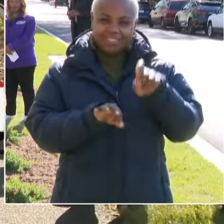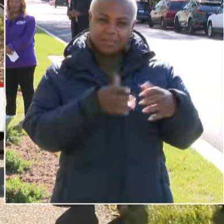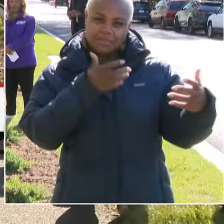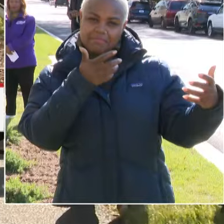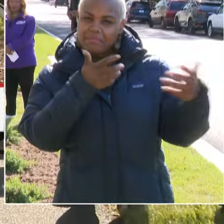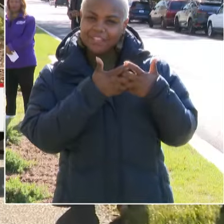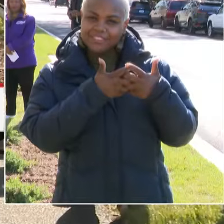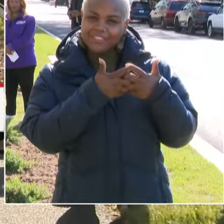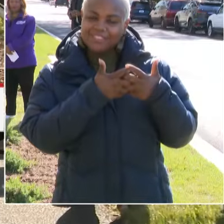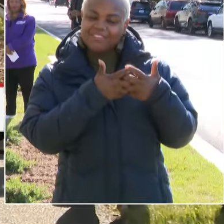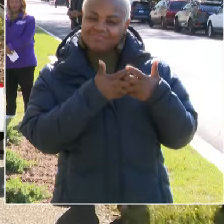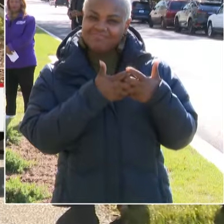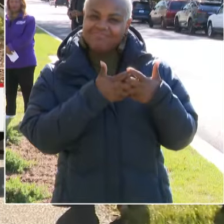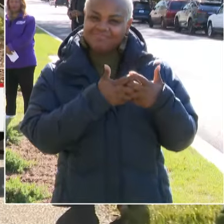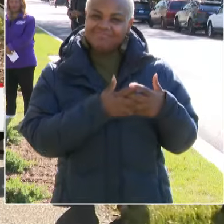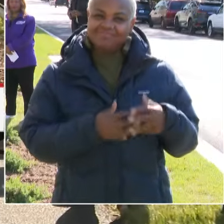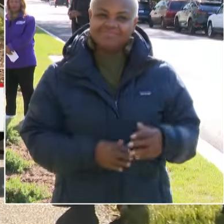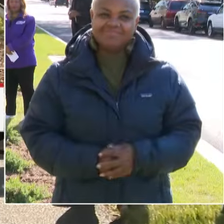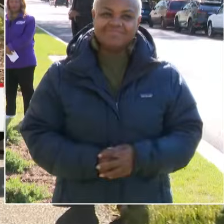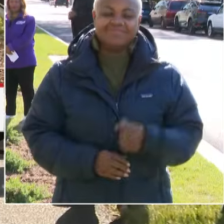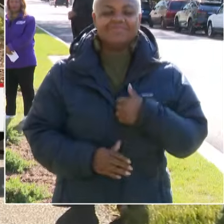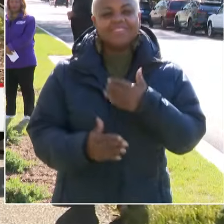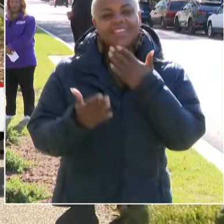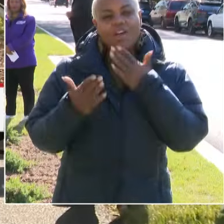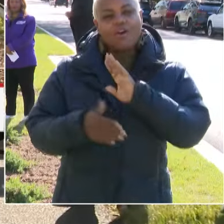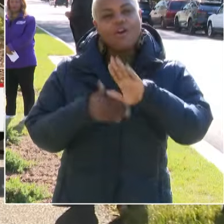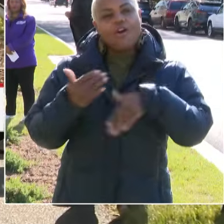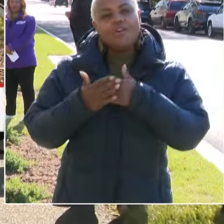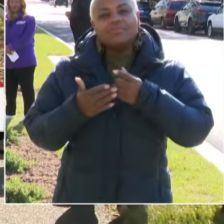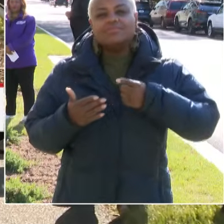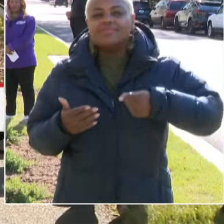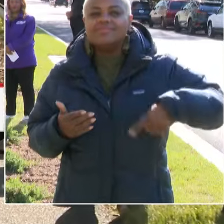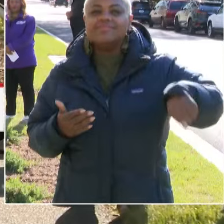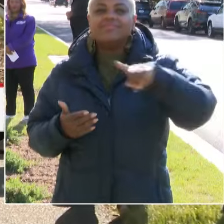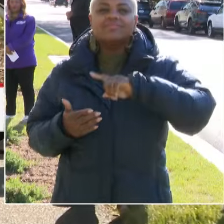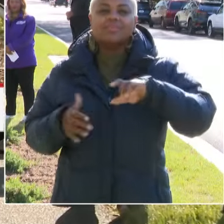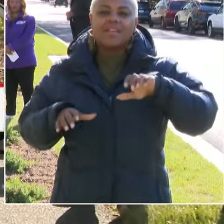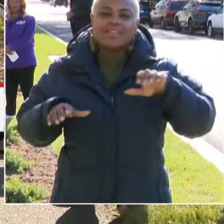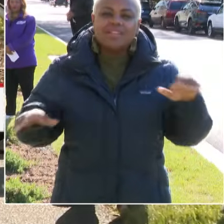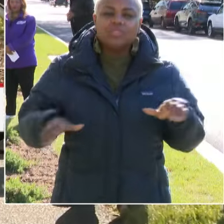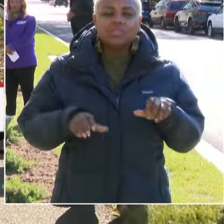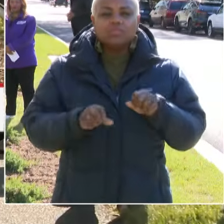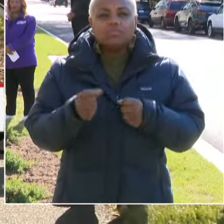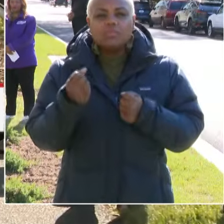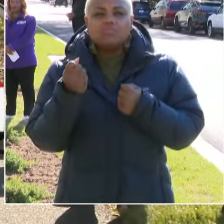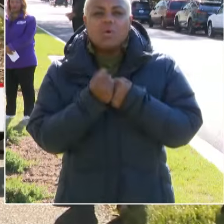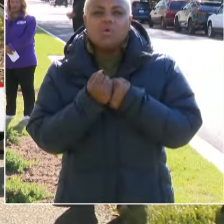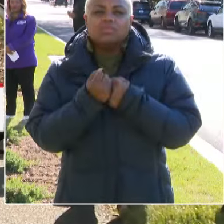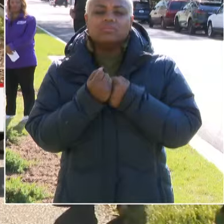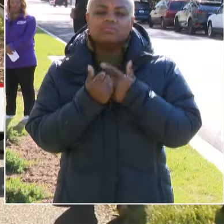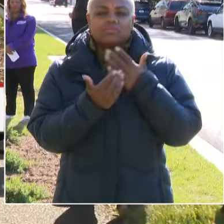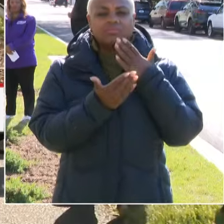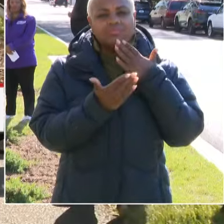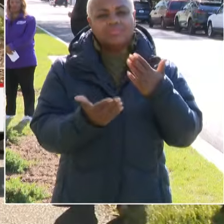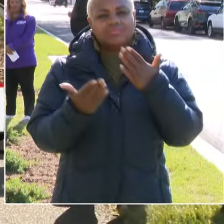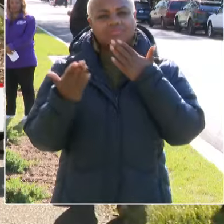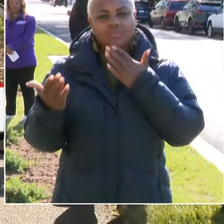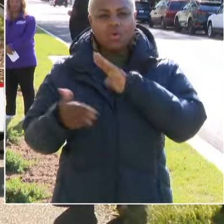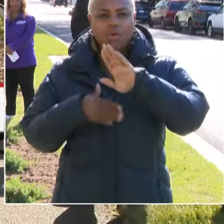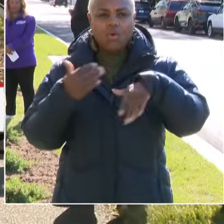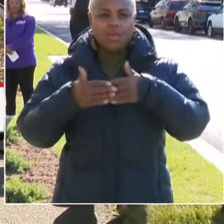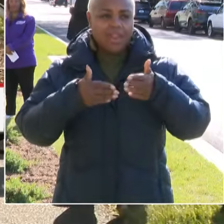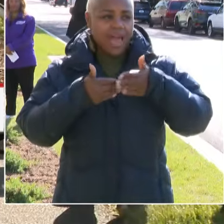safety concerns. So I want to thank all of you for your advocacy, for sticking with us. I want to thank all the